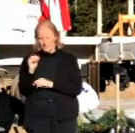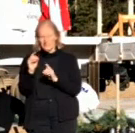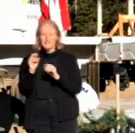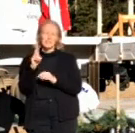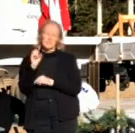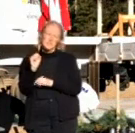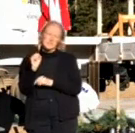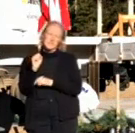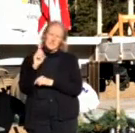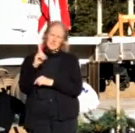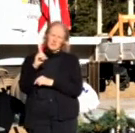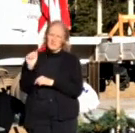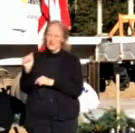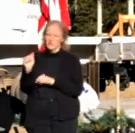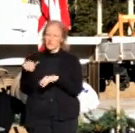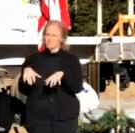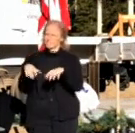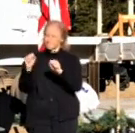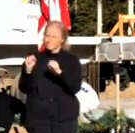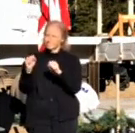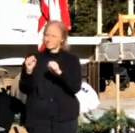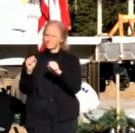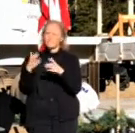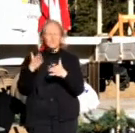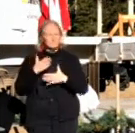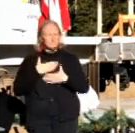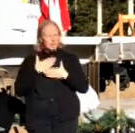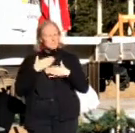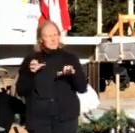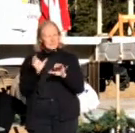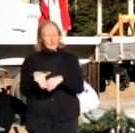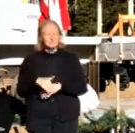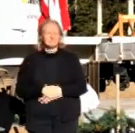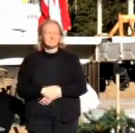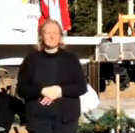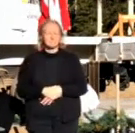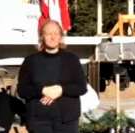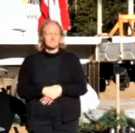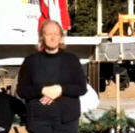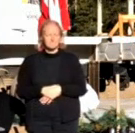of Agriculture took this over, and we're very, very glad that they did.